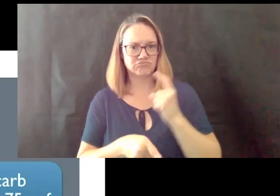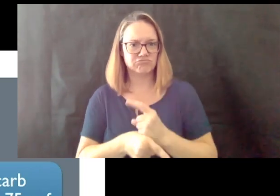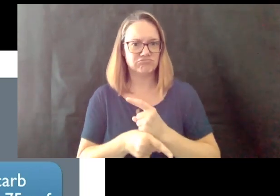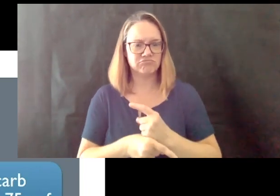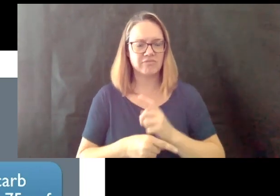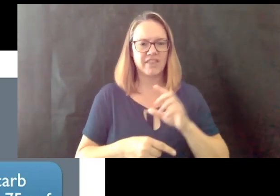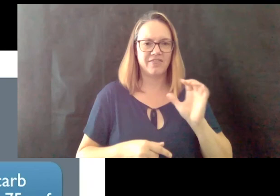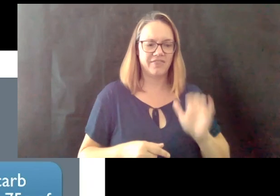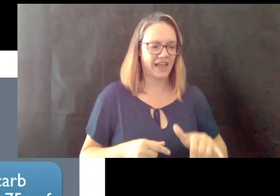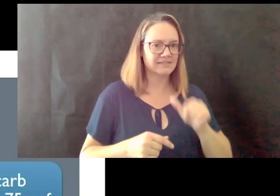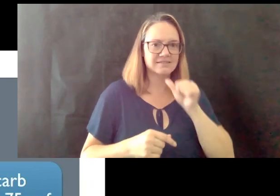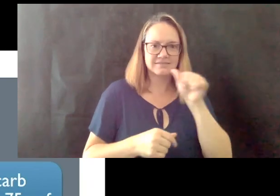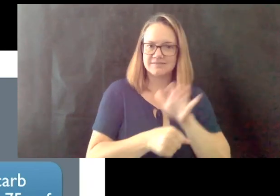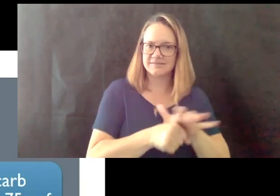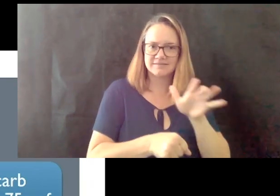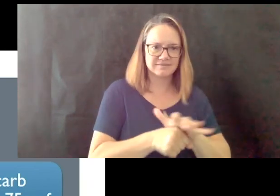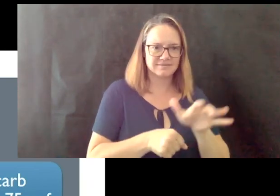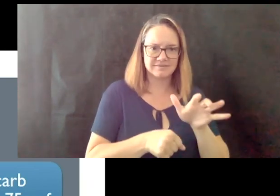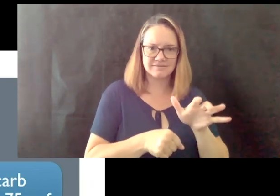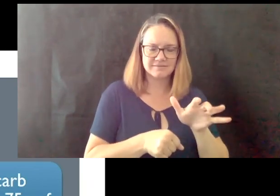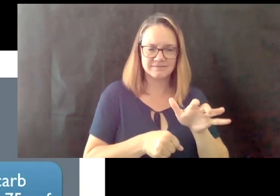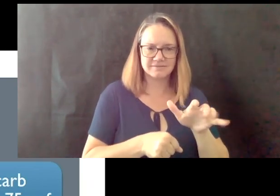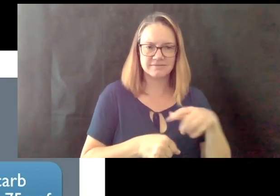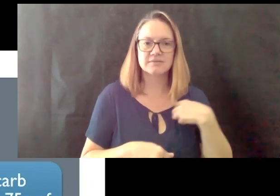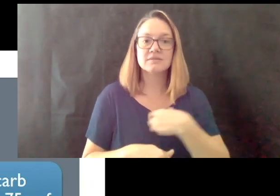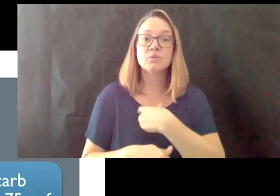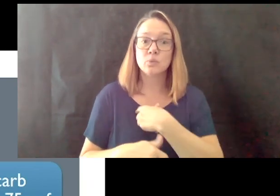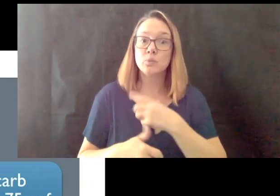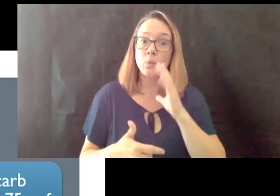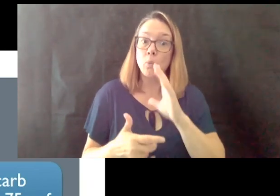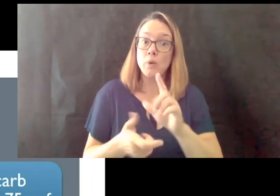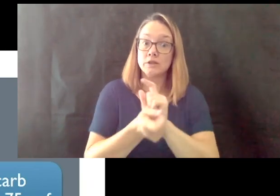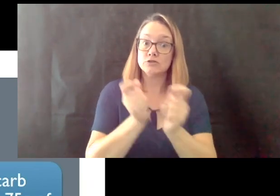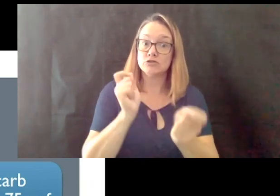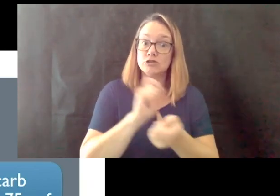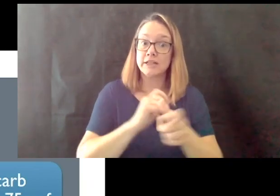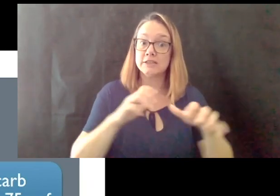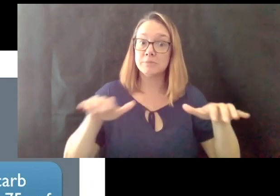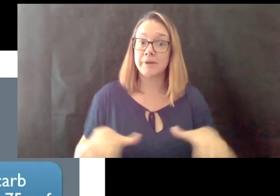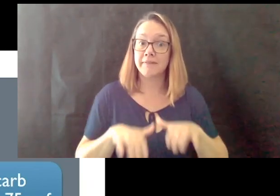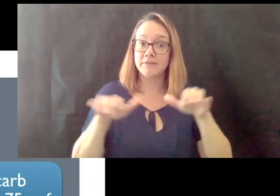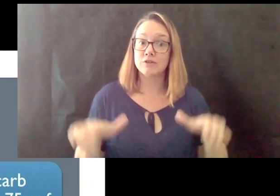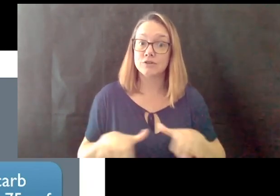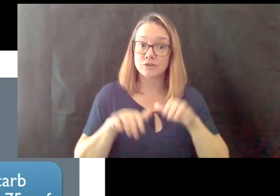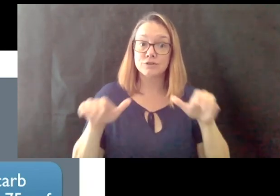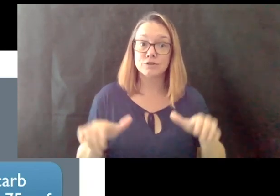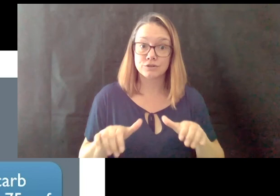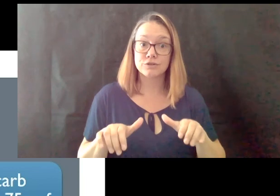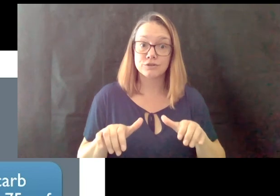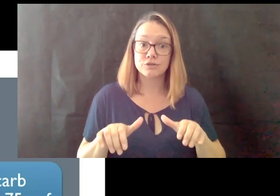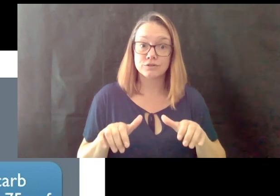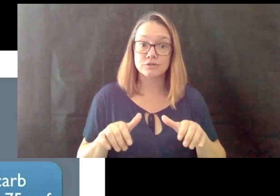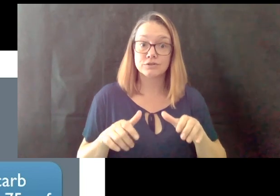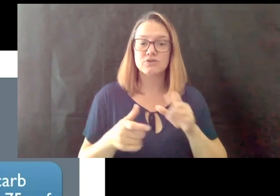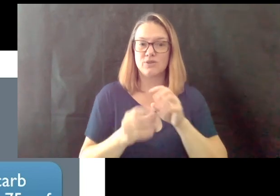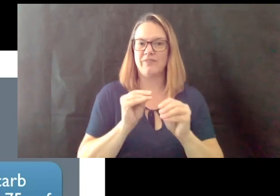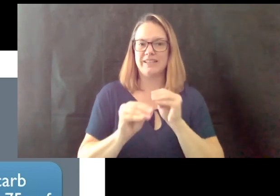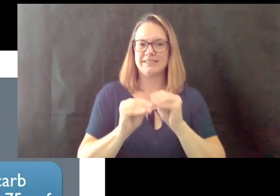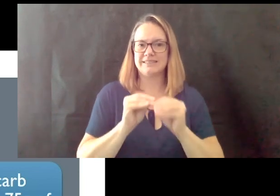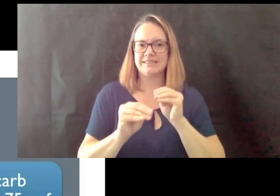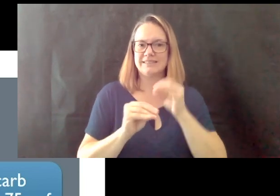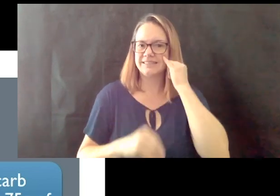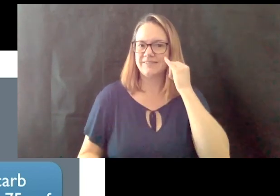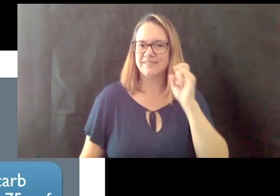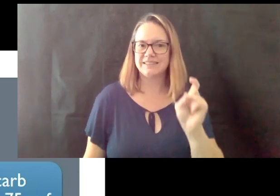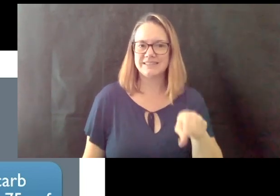much, that's not enough, we would all subconsciously, without even thinking about it, start changing our behaviors and kind